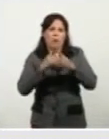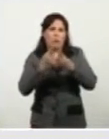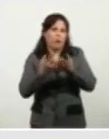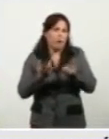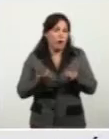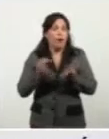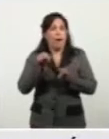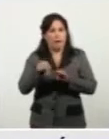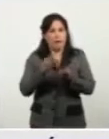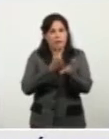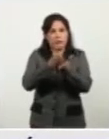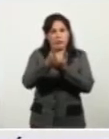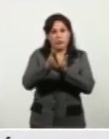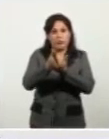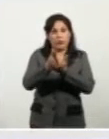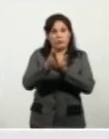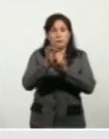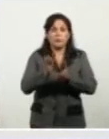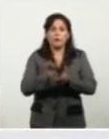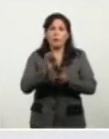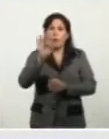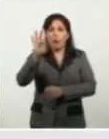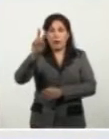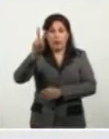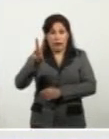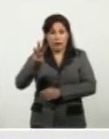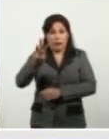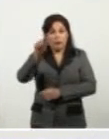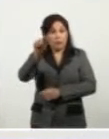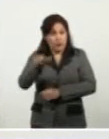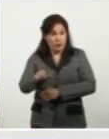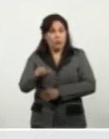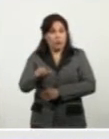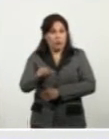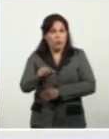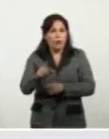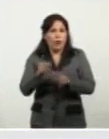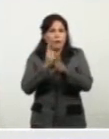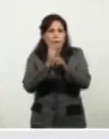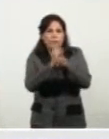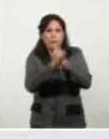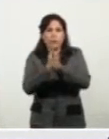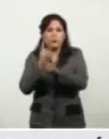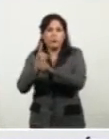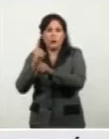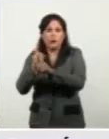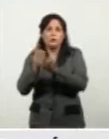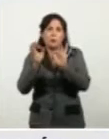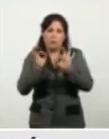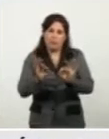6.4% of all cases. Of the 38 cases diagnosed yesterday, 24 are female.